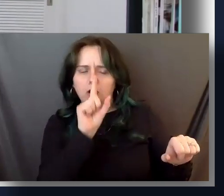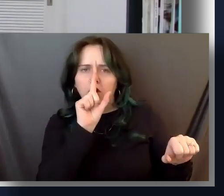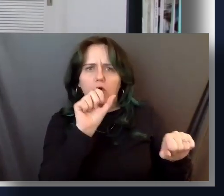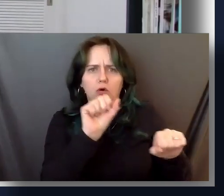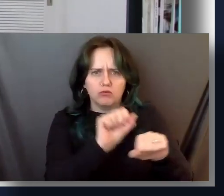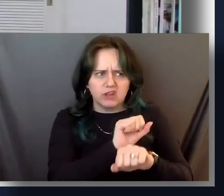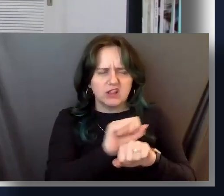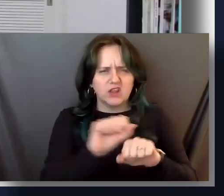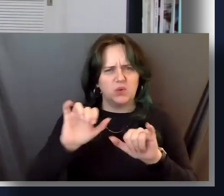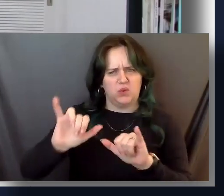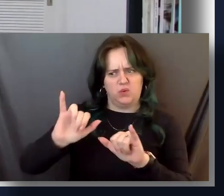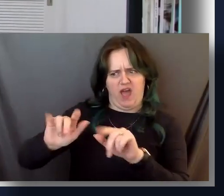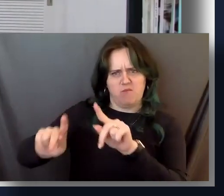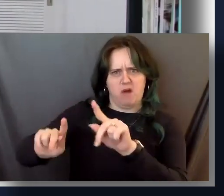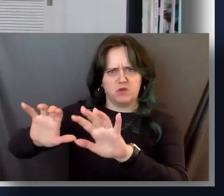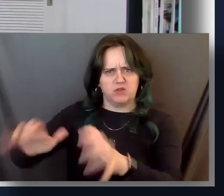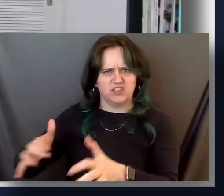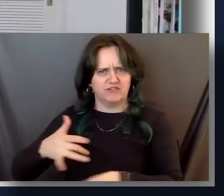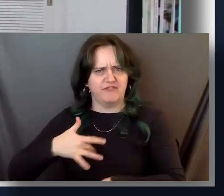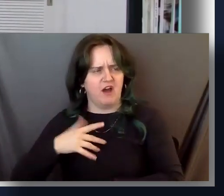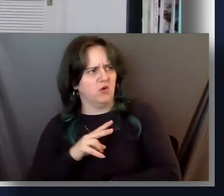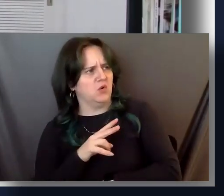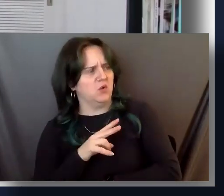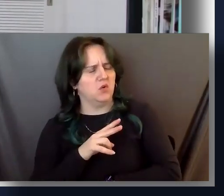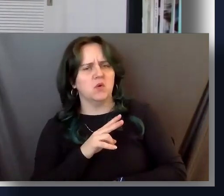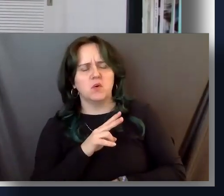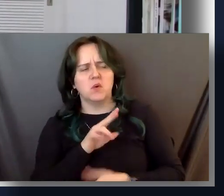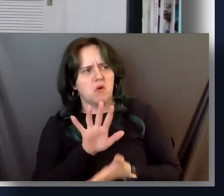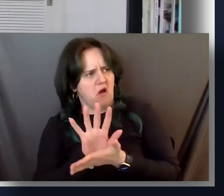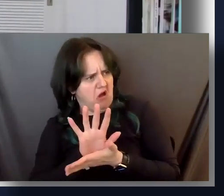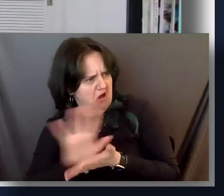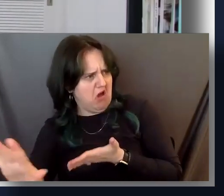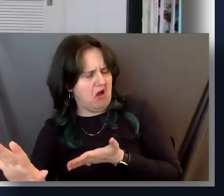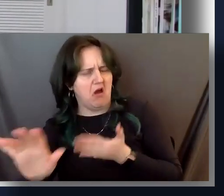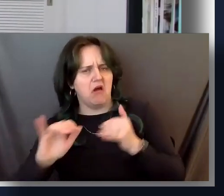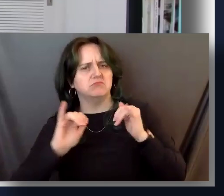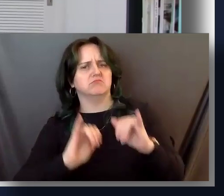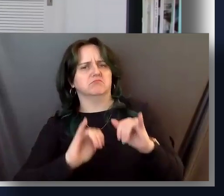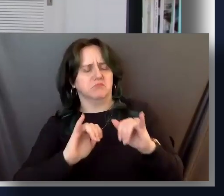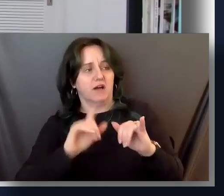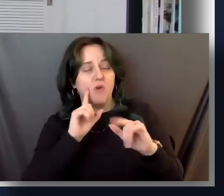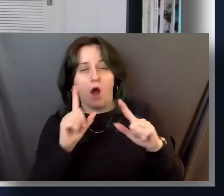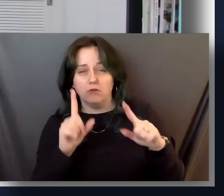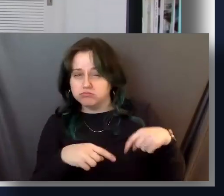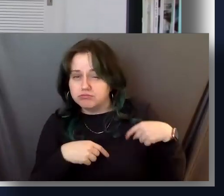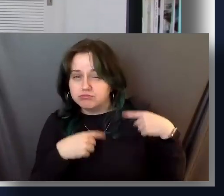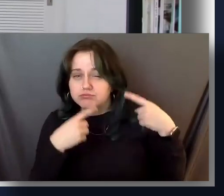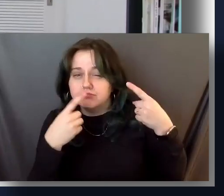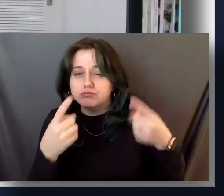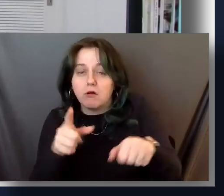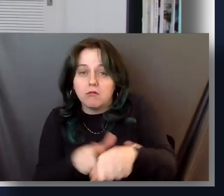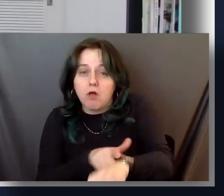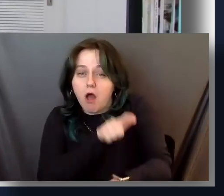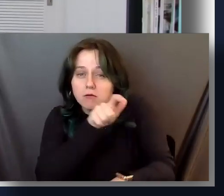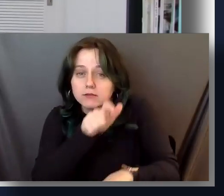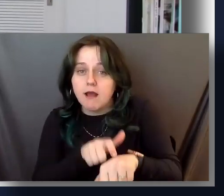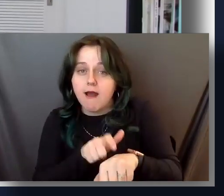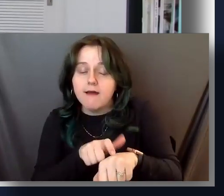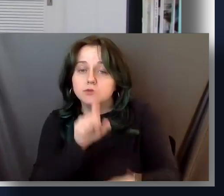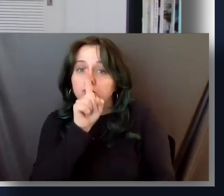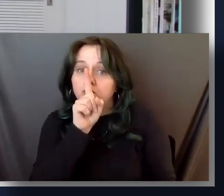1990s alienated that important population for decades.